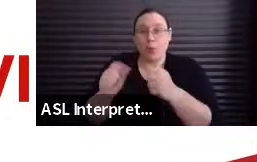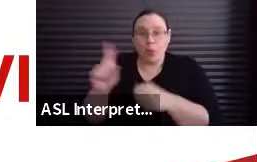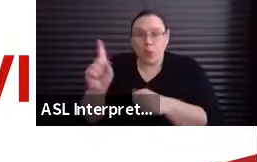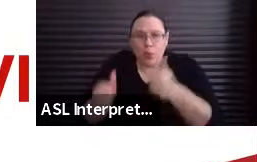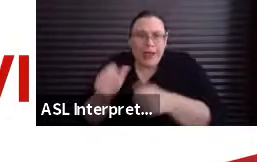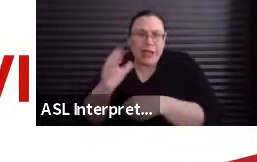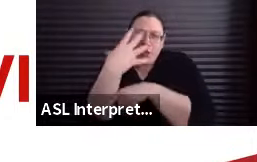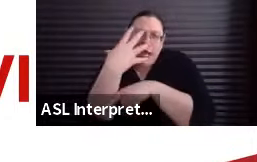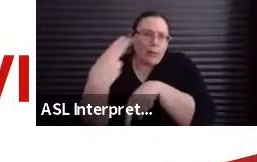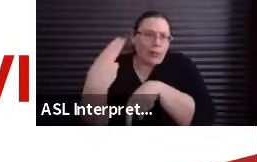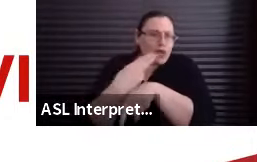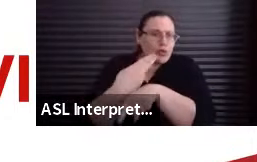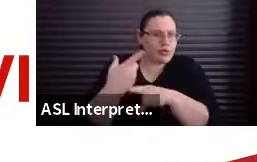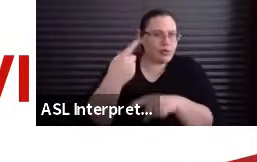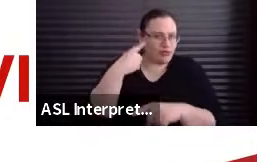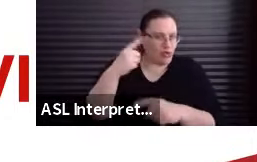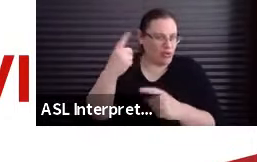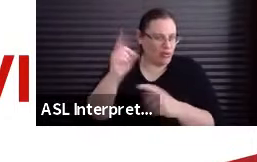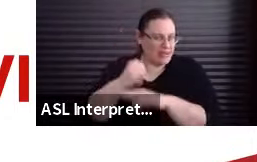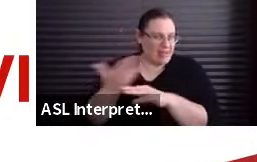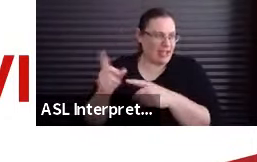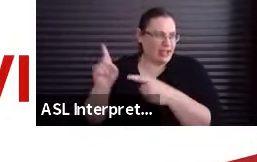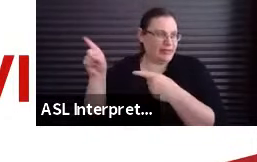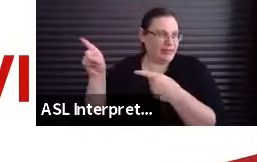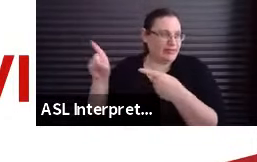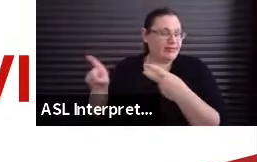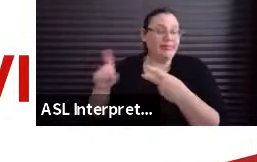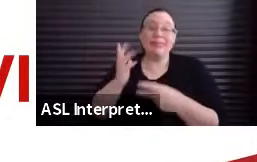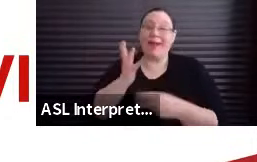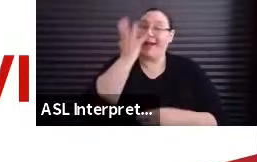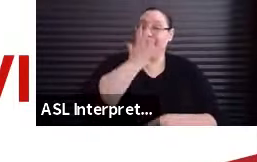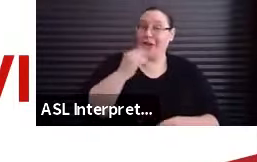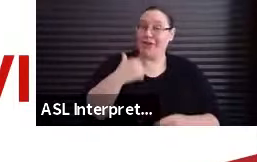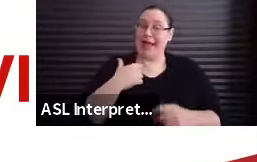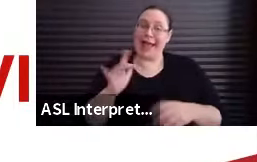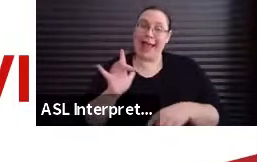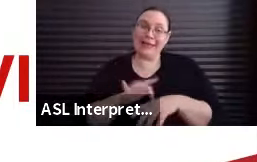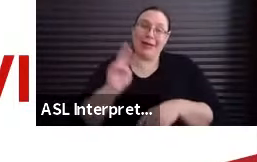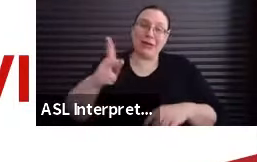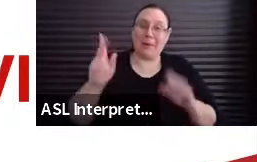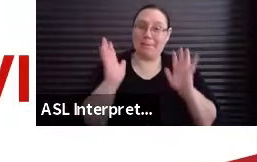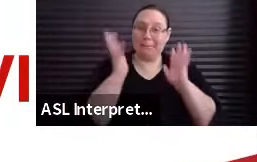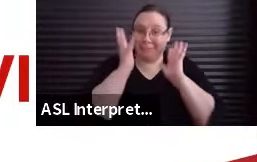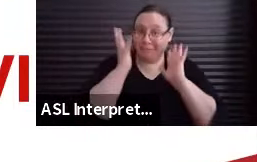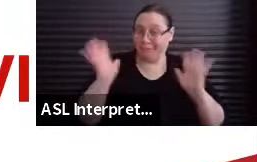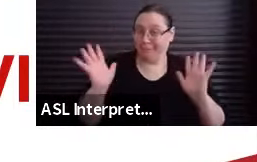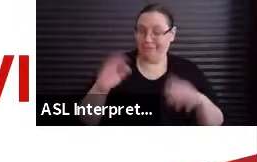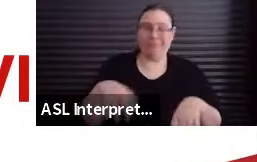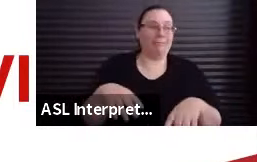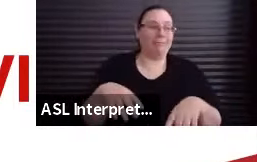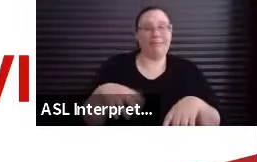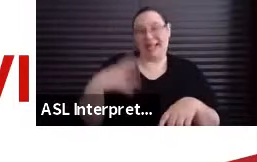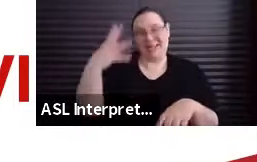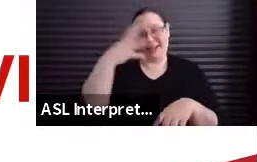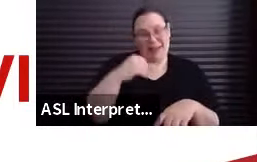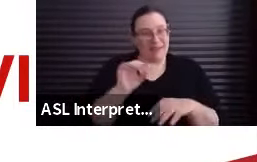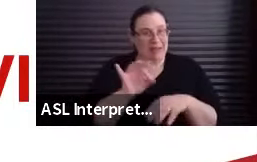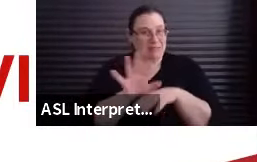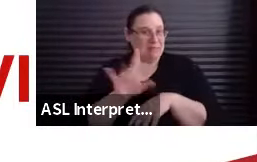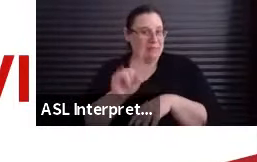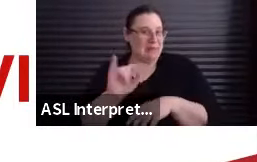well. I can touch up my appearance right below that, which is a lovely little tip for